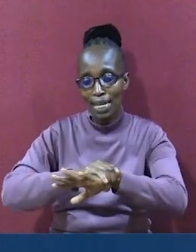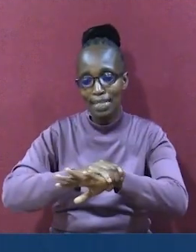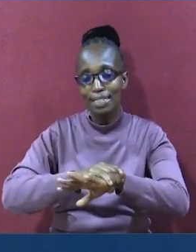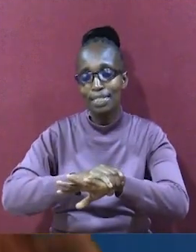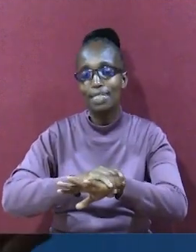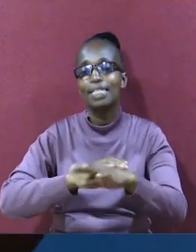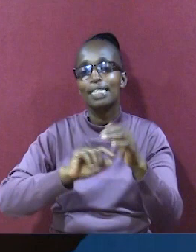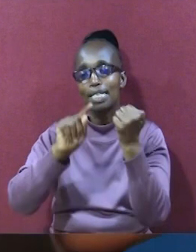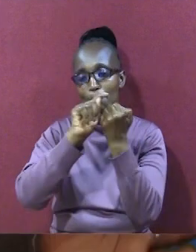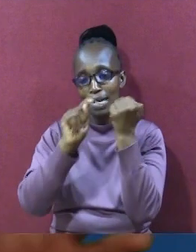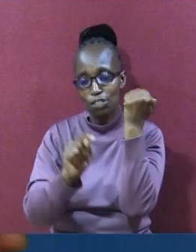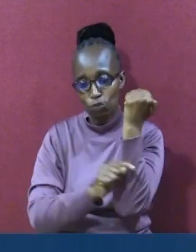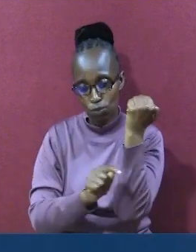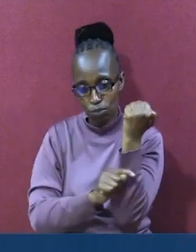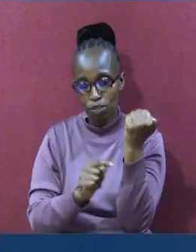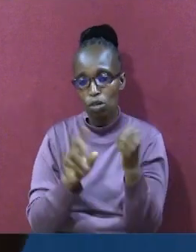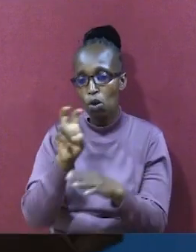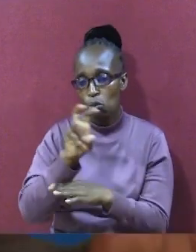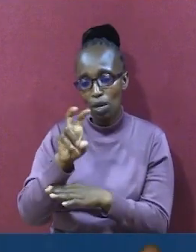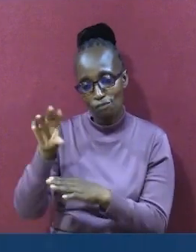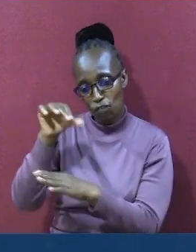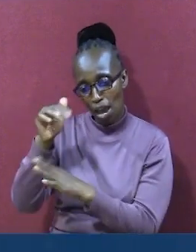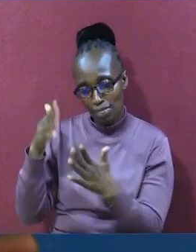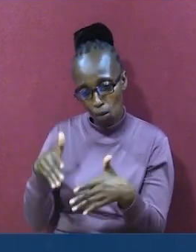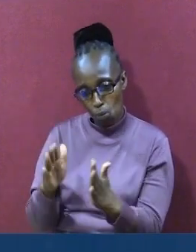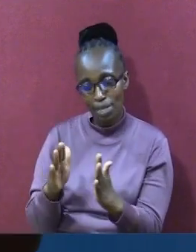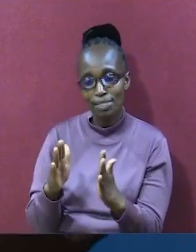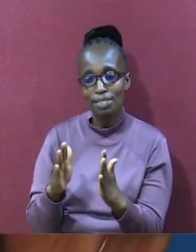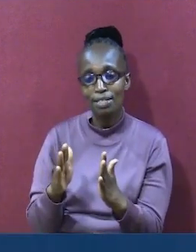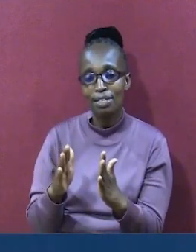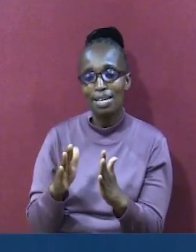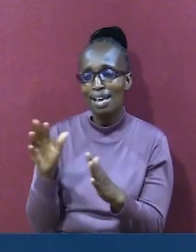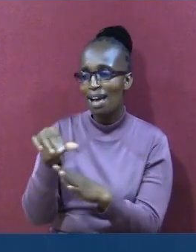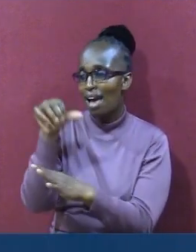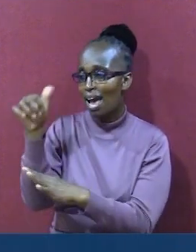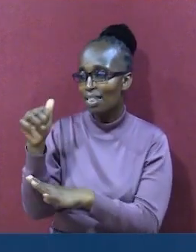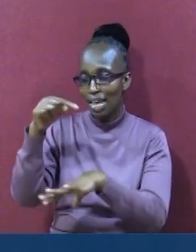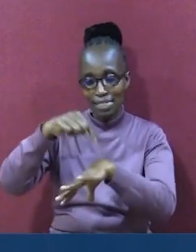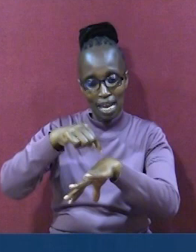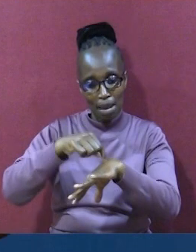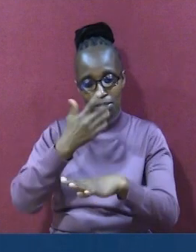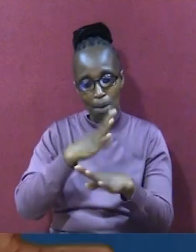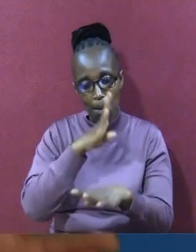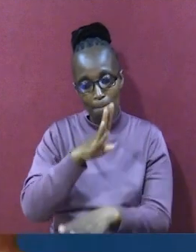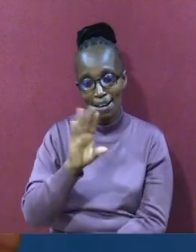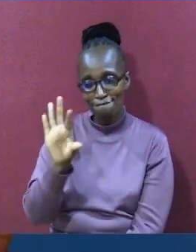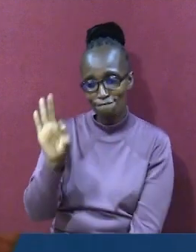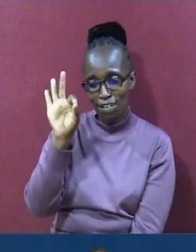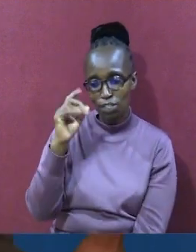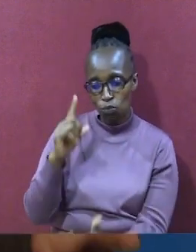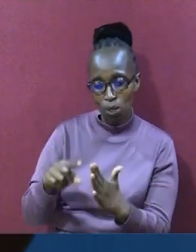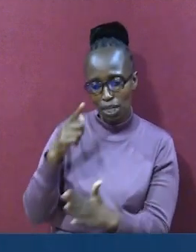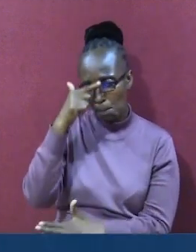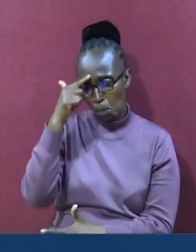temptation of losing hope and looking for carnal ways to achieve God for misis. Wakati mungini unapata ya kwamba.